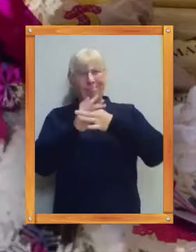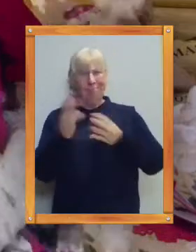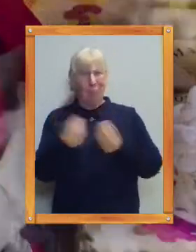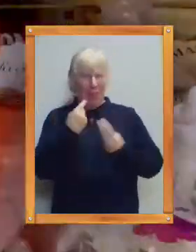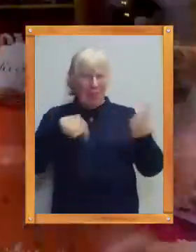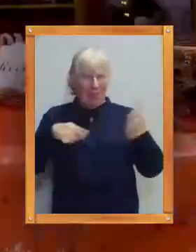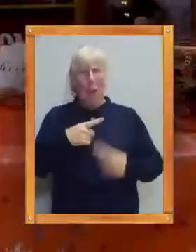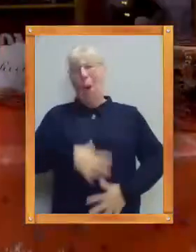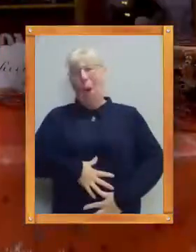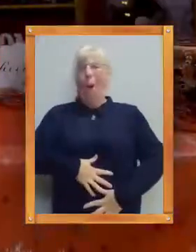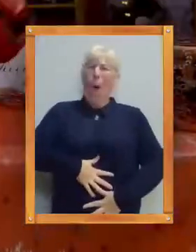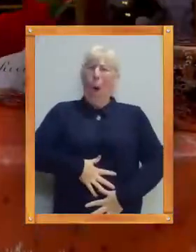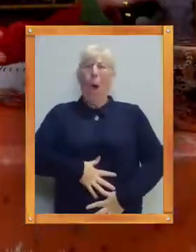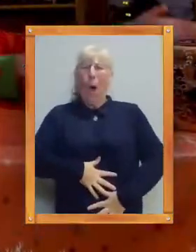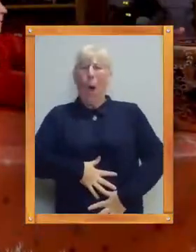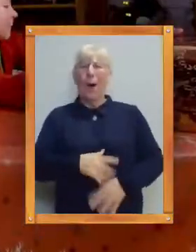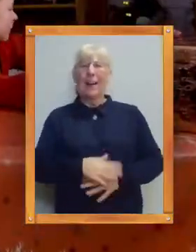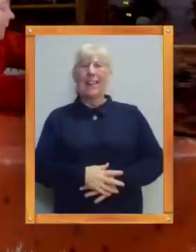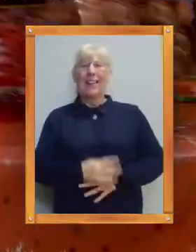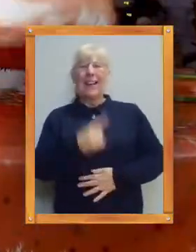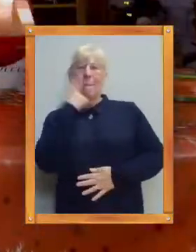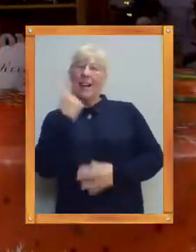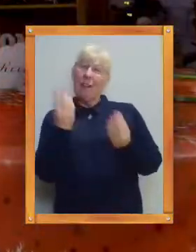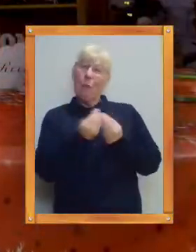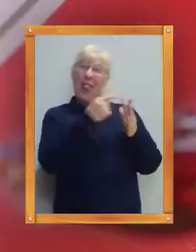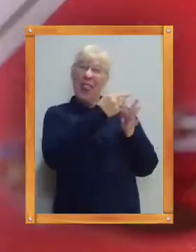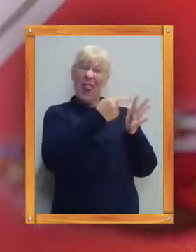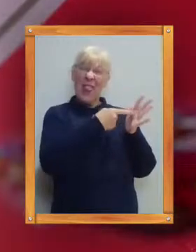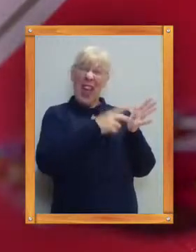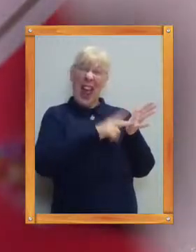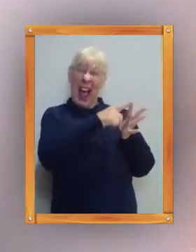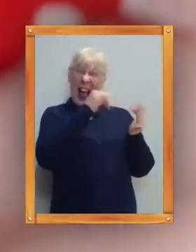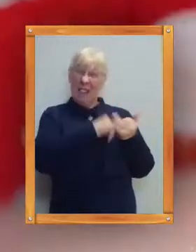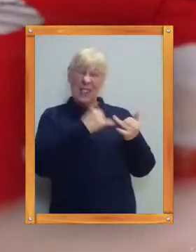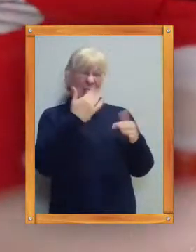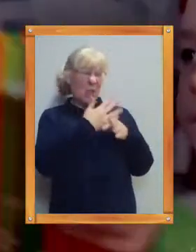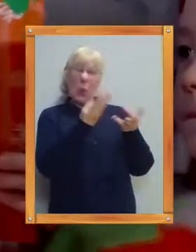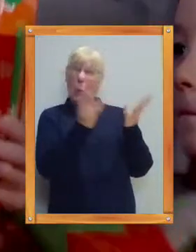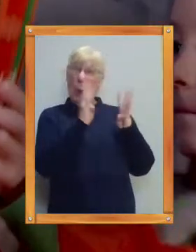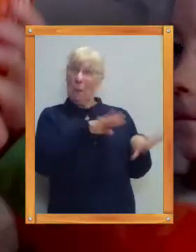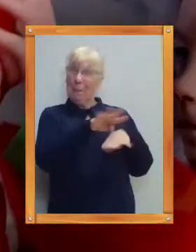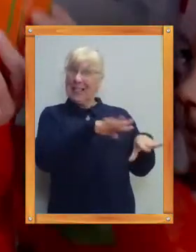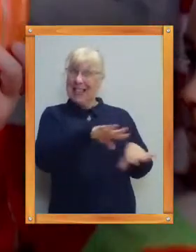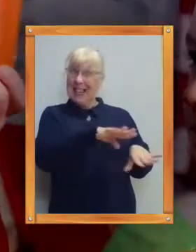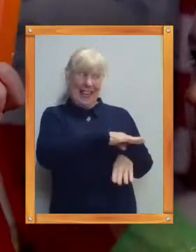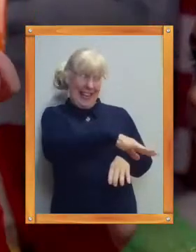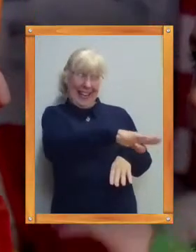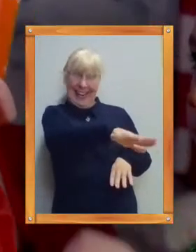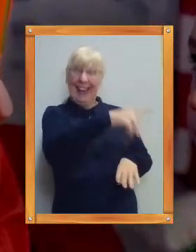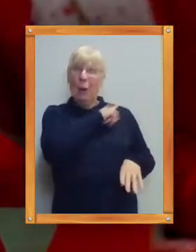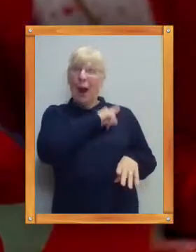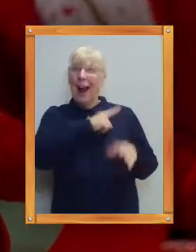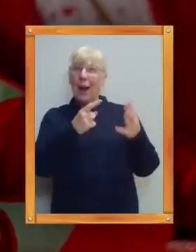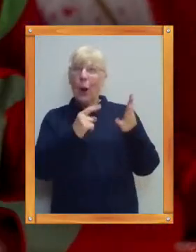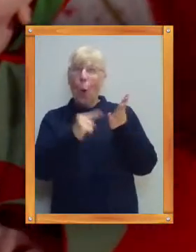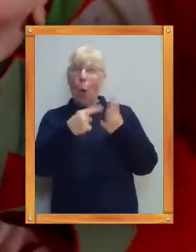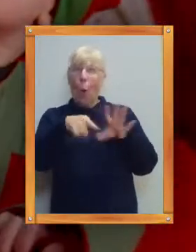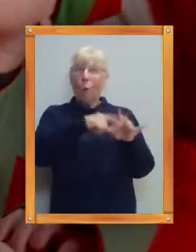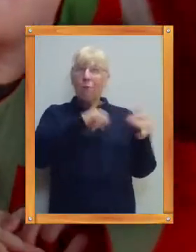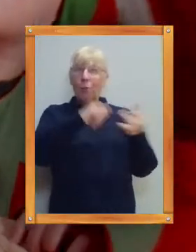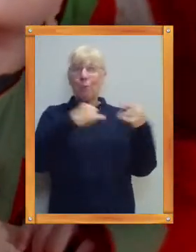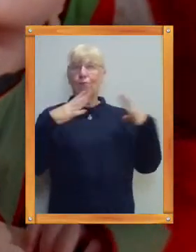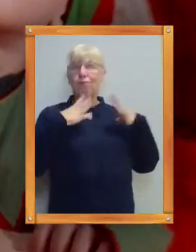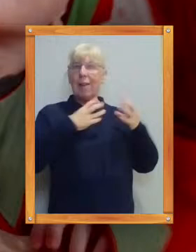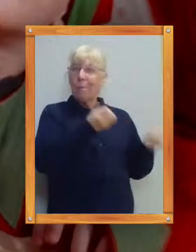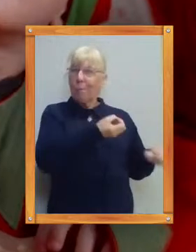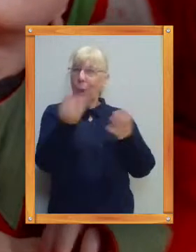ho, ho! My elves and I have been very busy in my workshop, making all the toys ready to deliver to Antrim and Newtownabbey